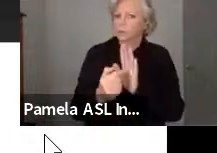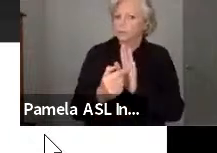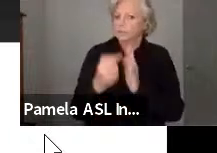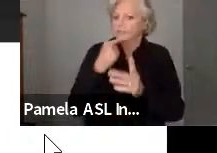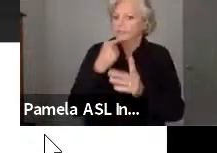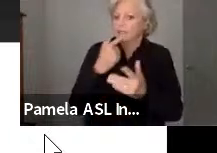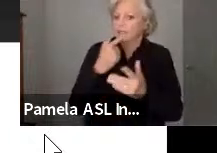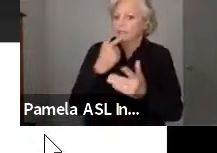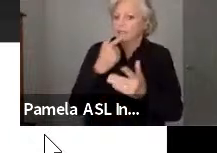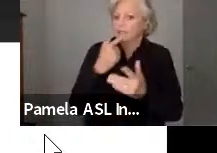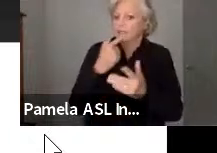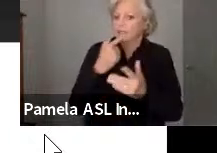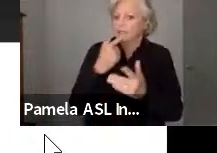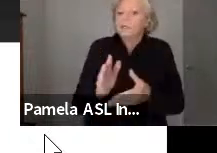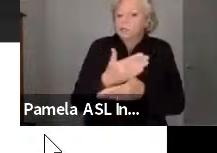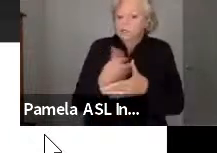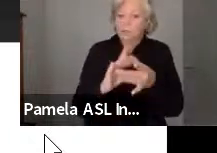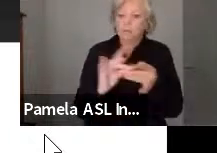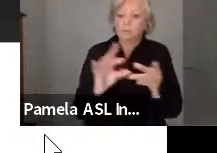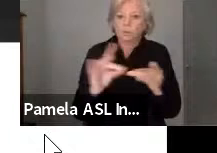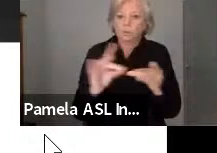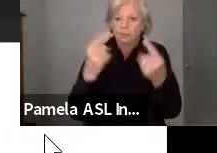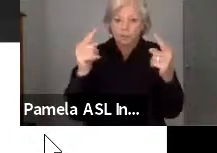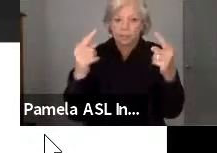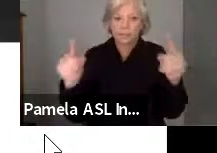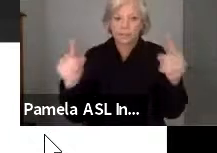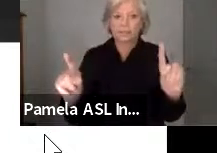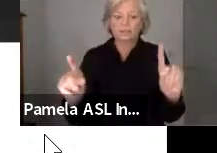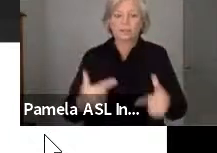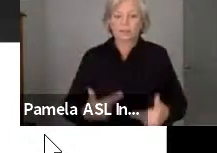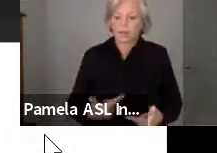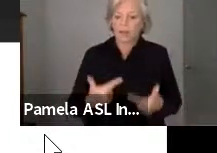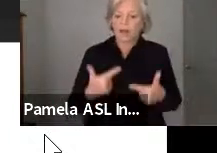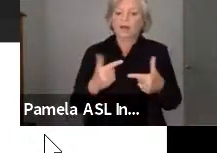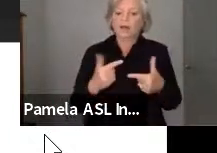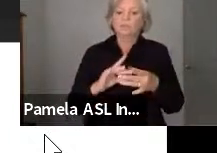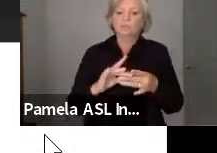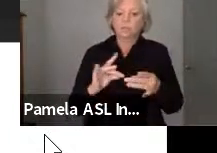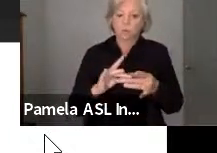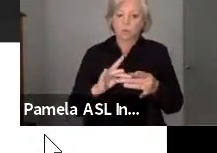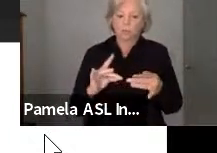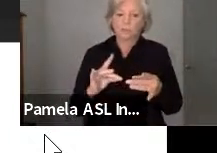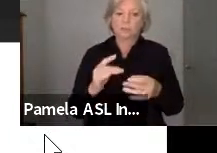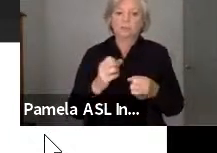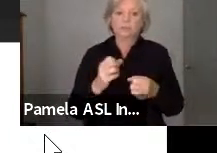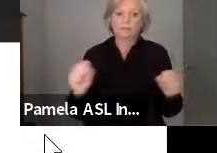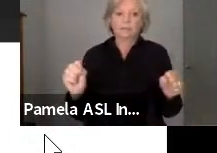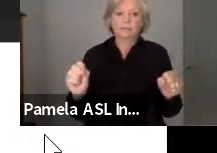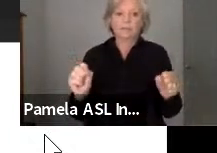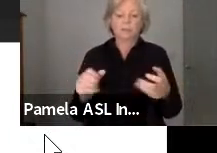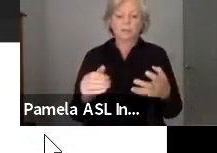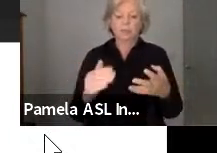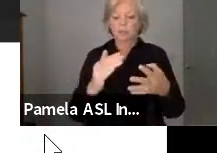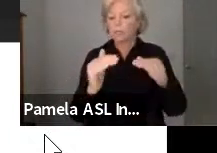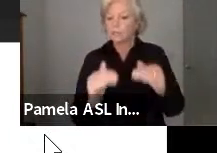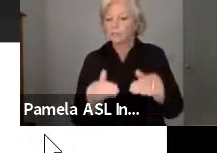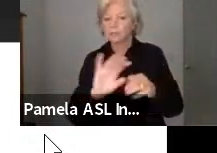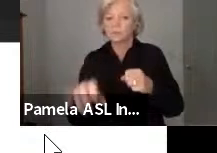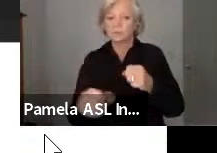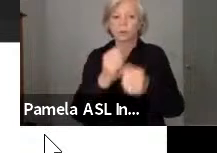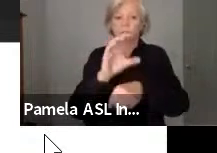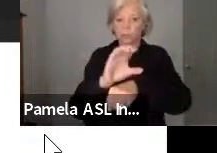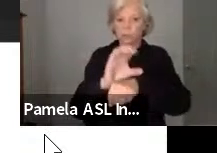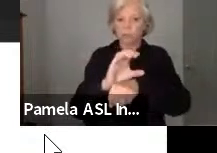to share successes and life-saving stories, to support church communities, send letters to people